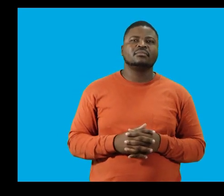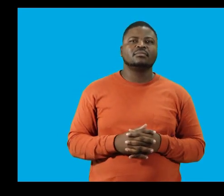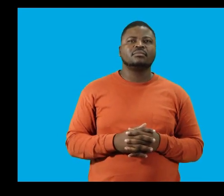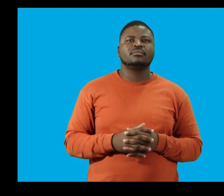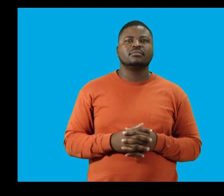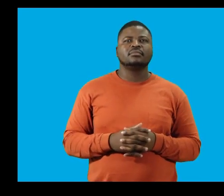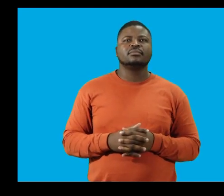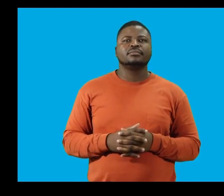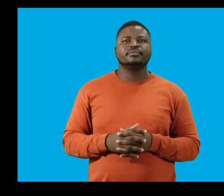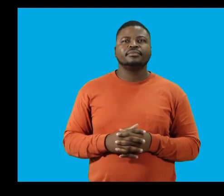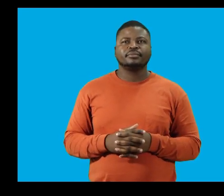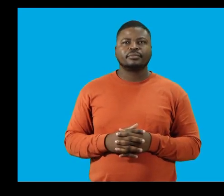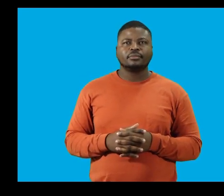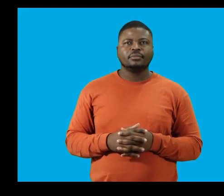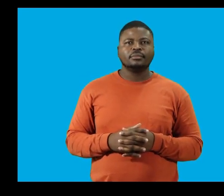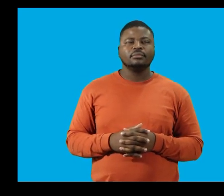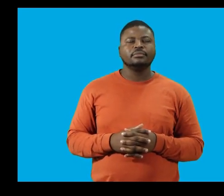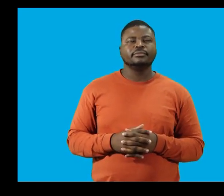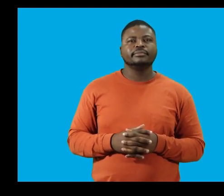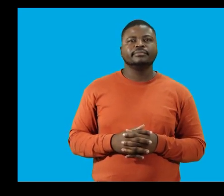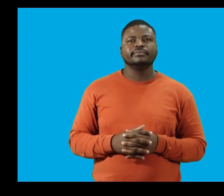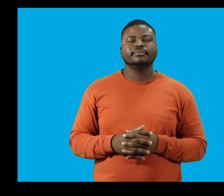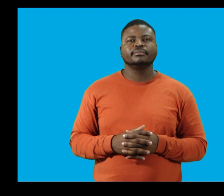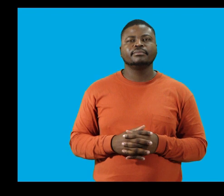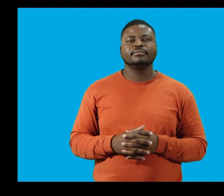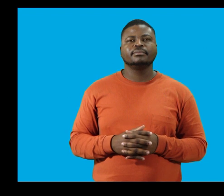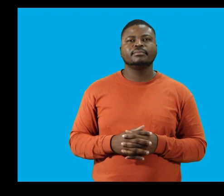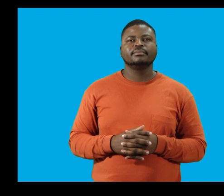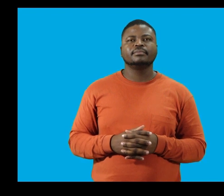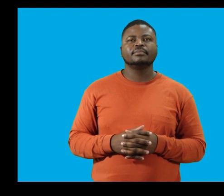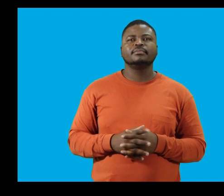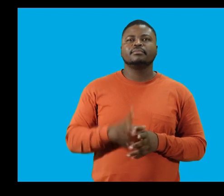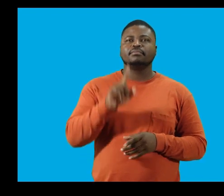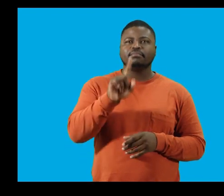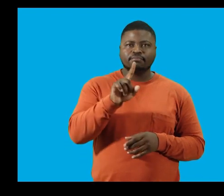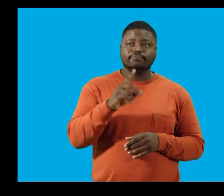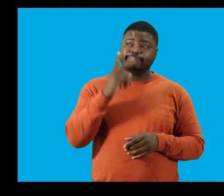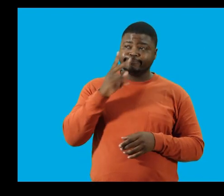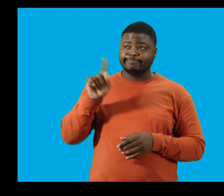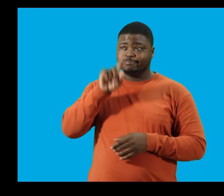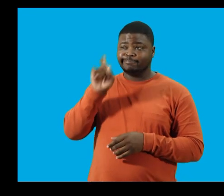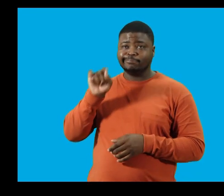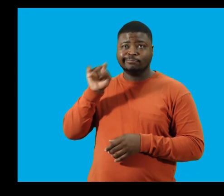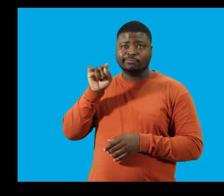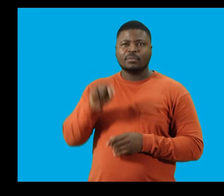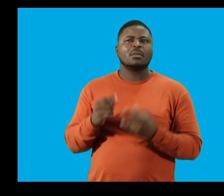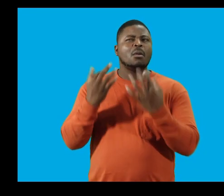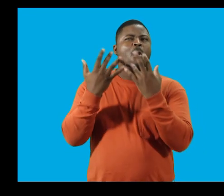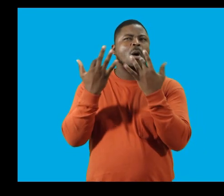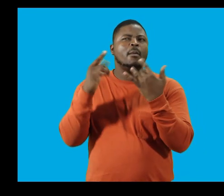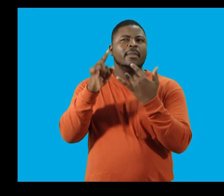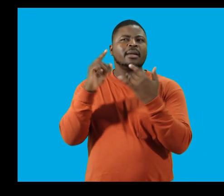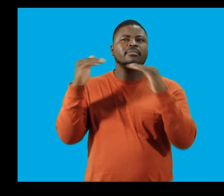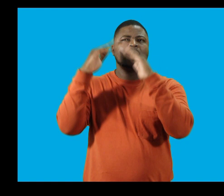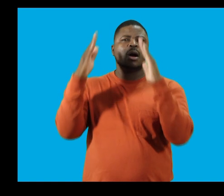Let's make some space to write. Sorry for that. Let's look at the question.